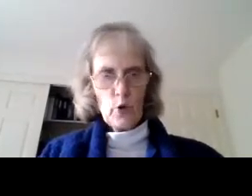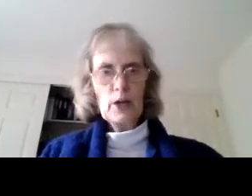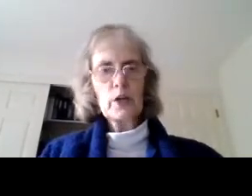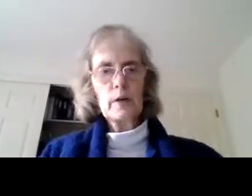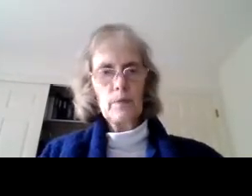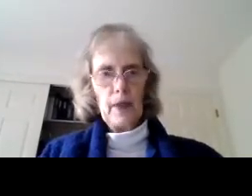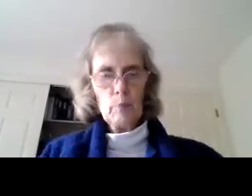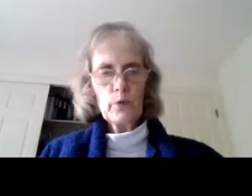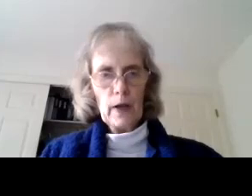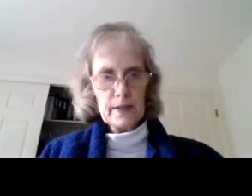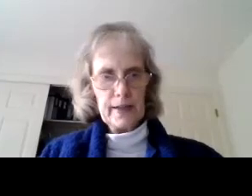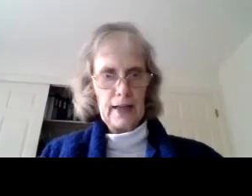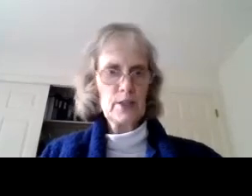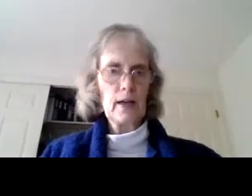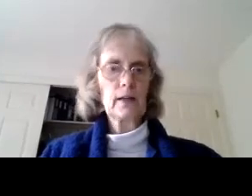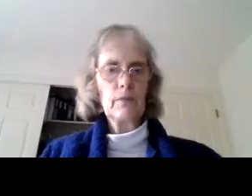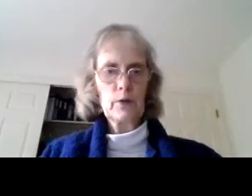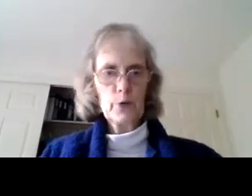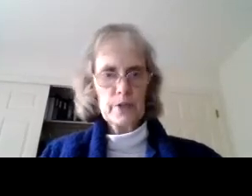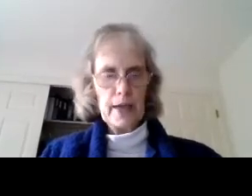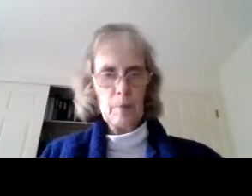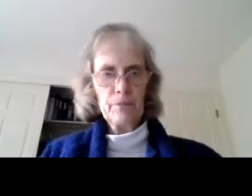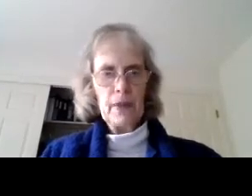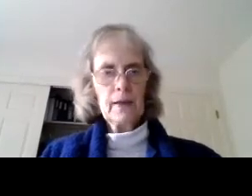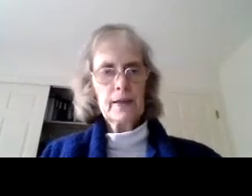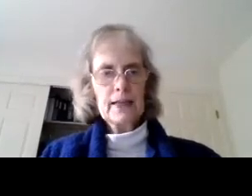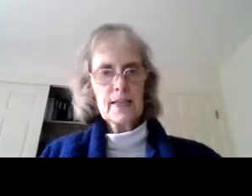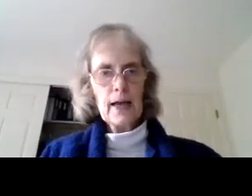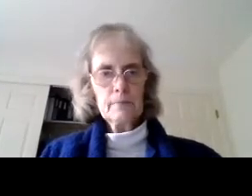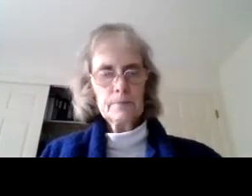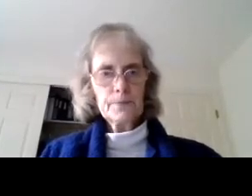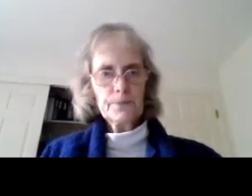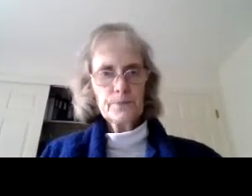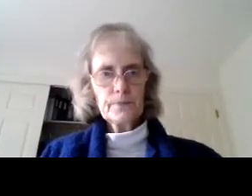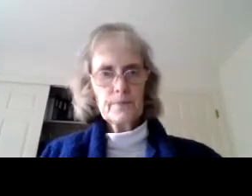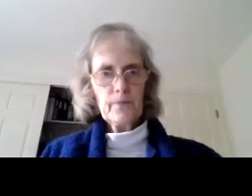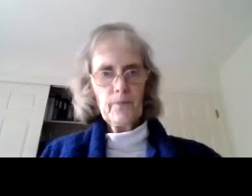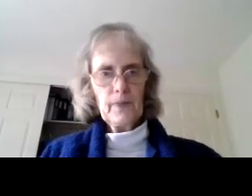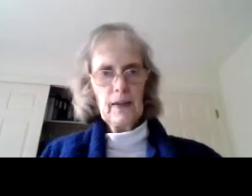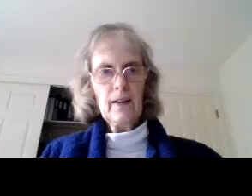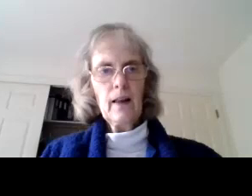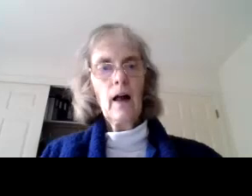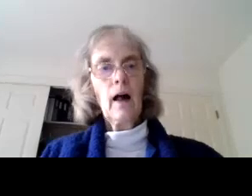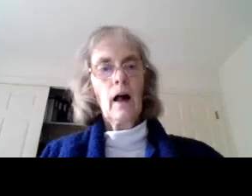cause destruction and move on to the next cell and do the same. Next slide.